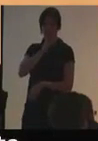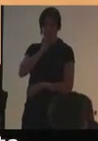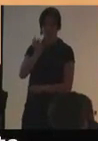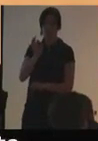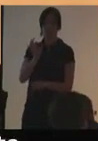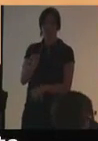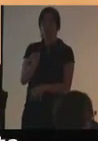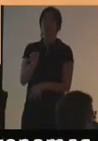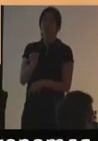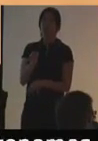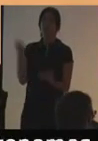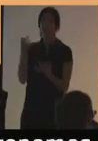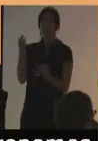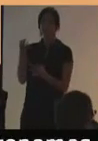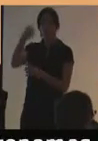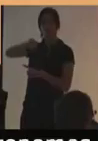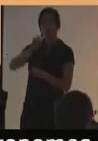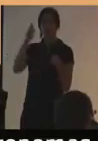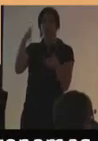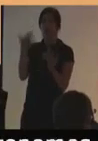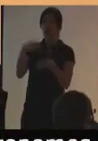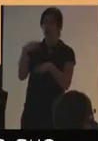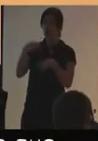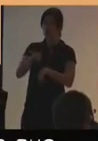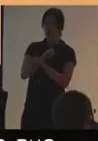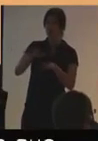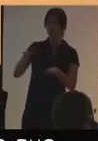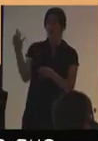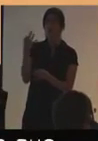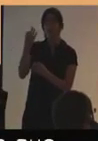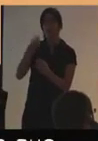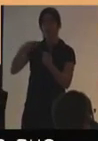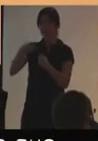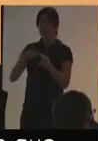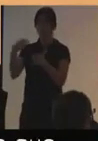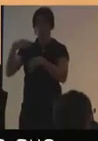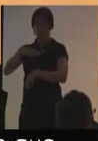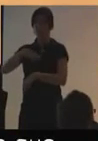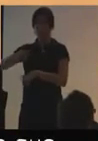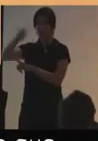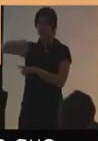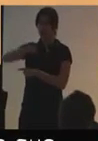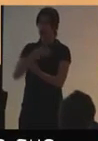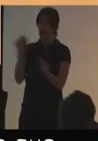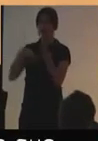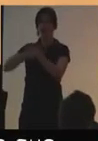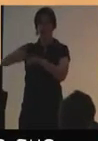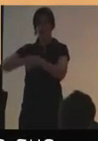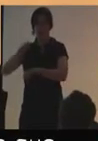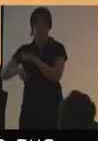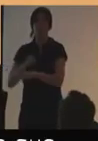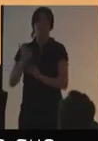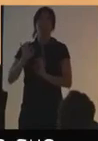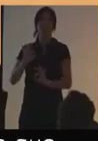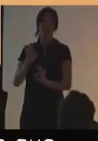living complicated times. On the one hand, we need to work on standardization so that everything is put on the